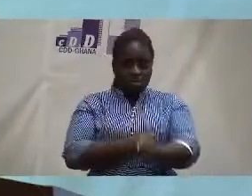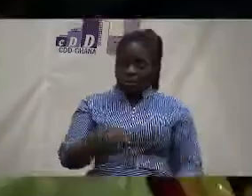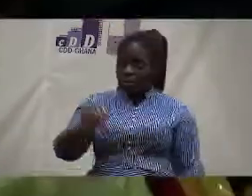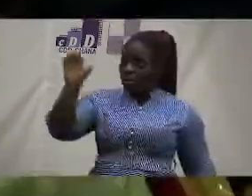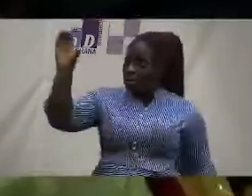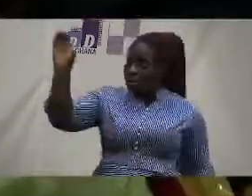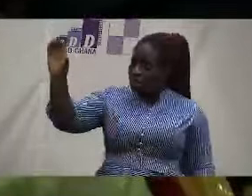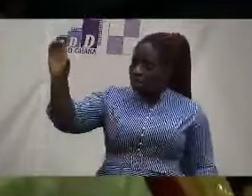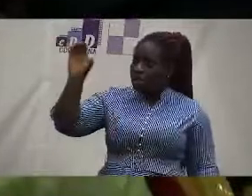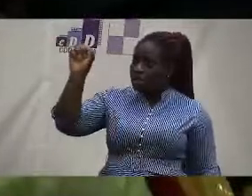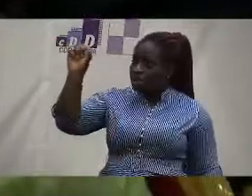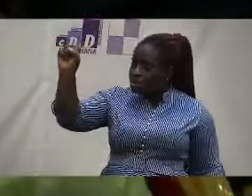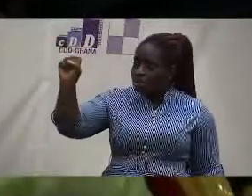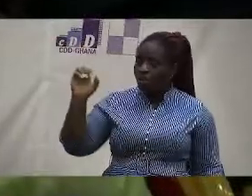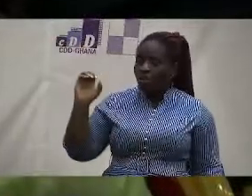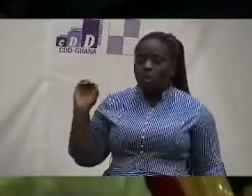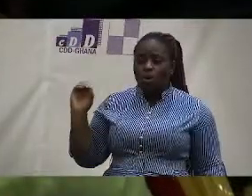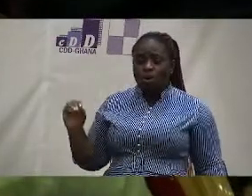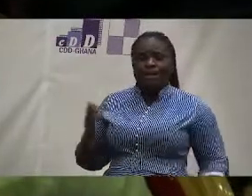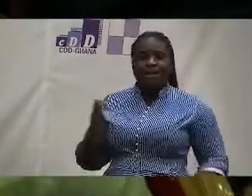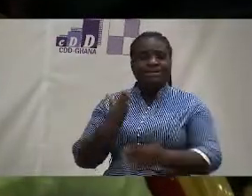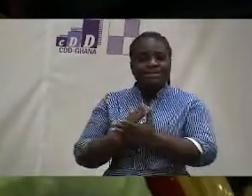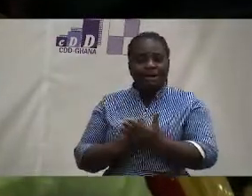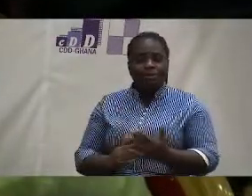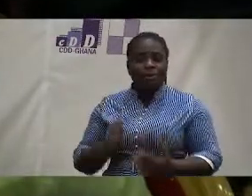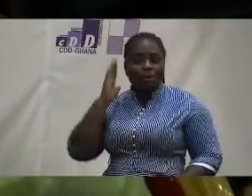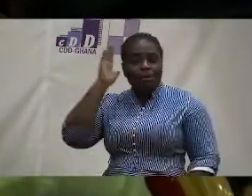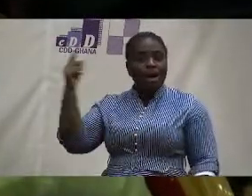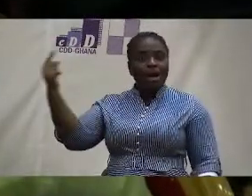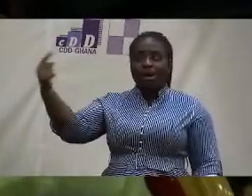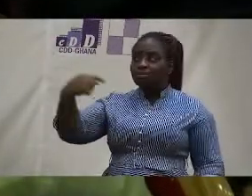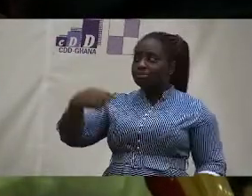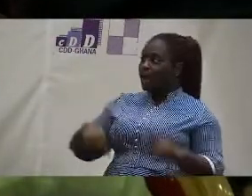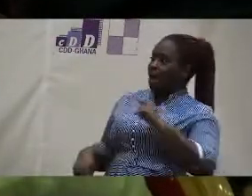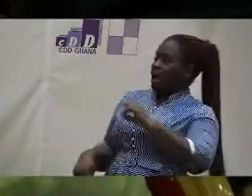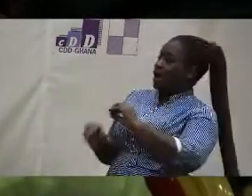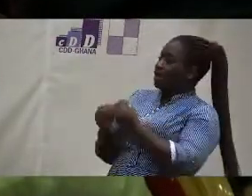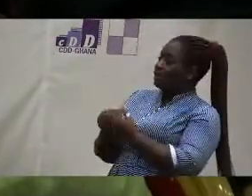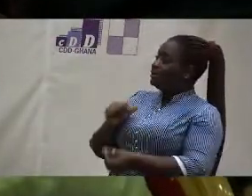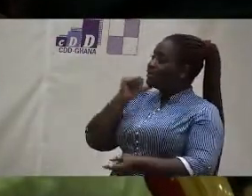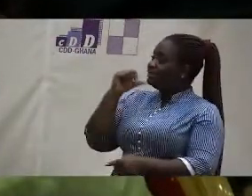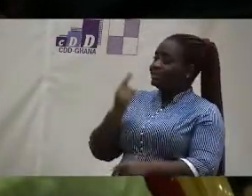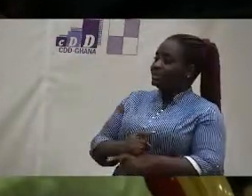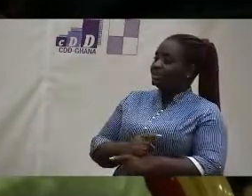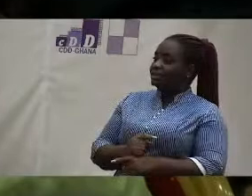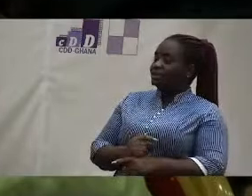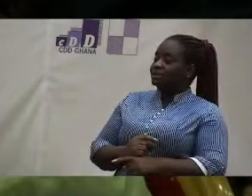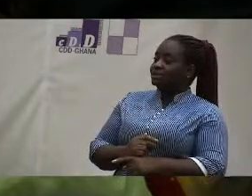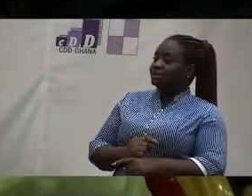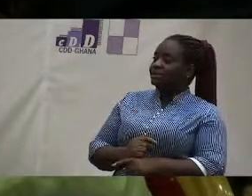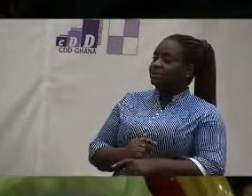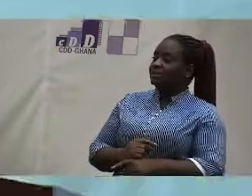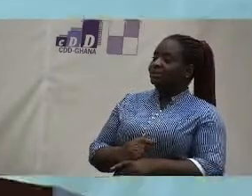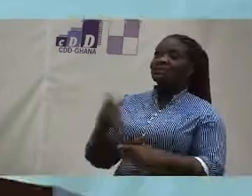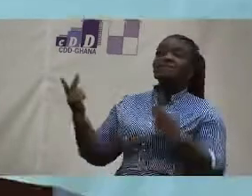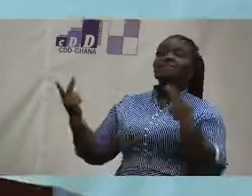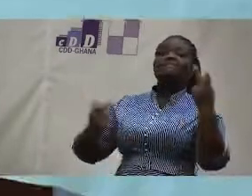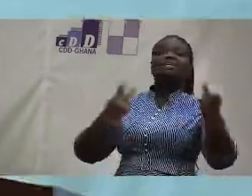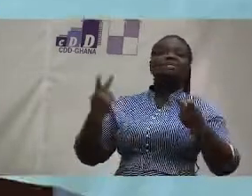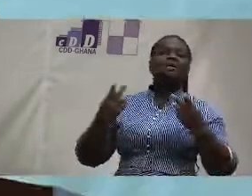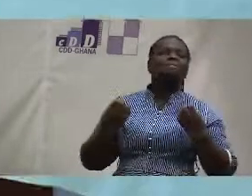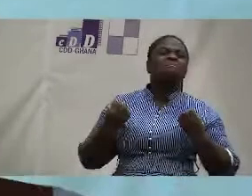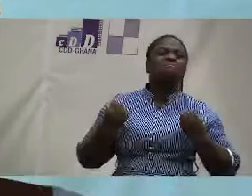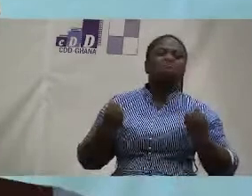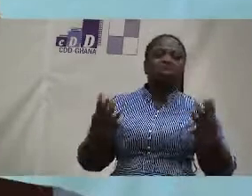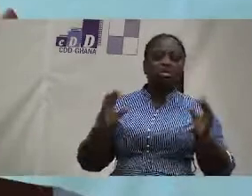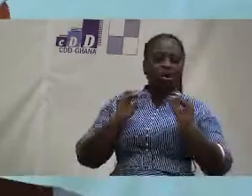society emerged. In fact, some of them will come to our office. They will not just write and call us names. They visited many